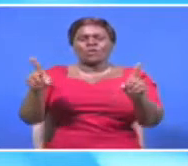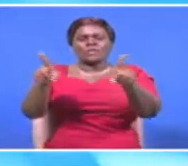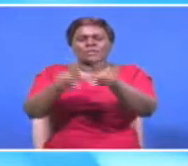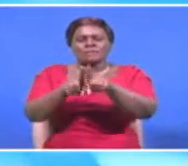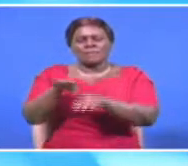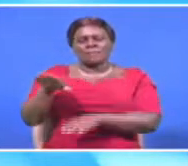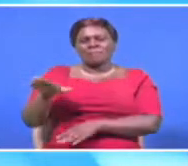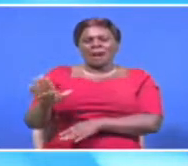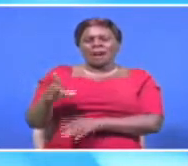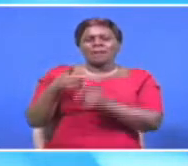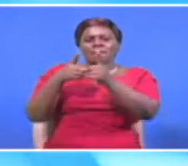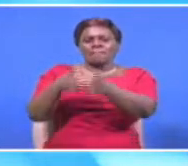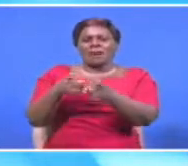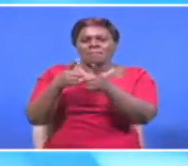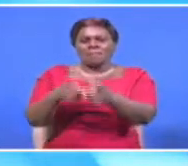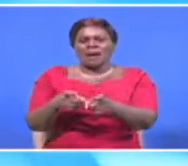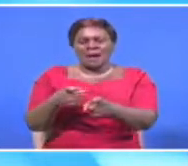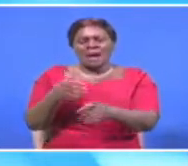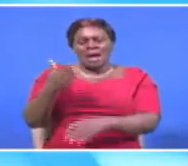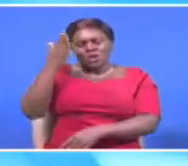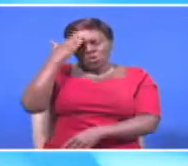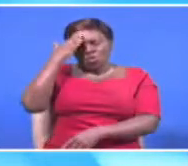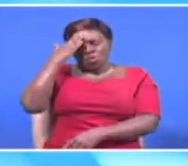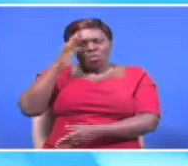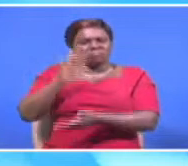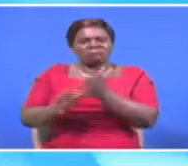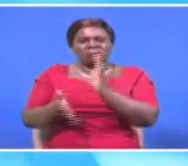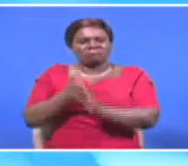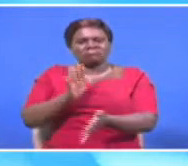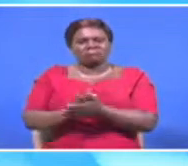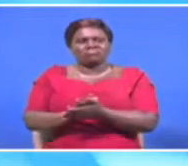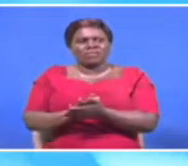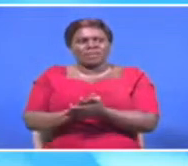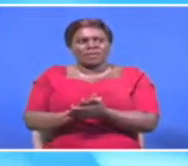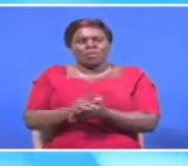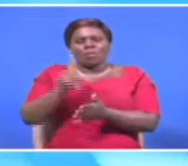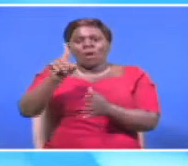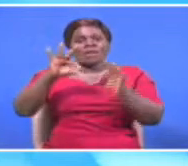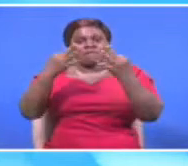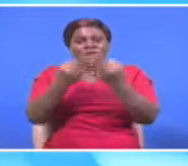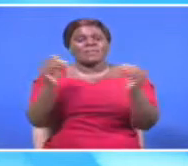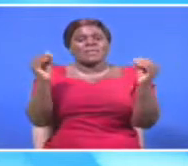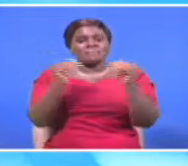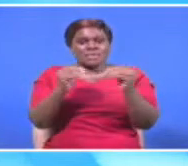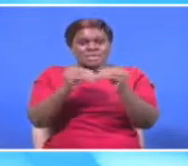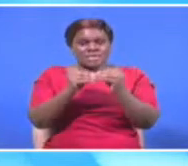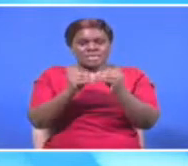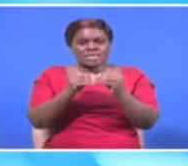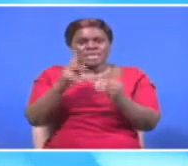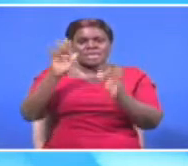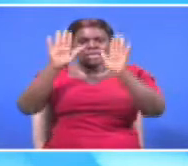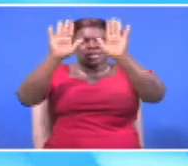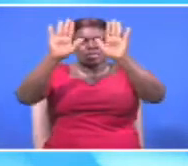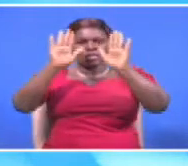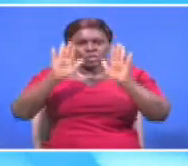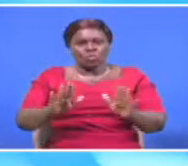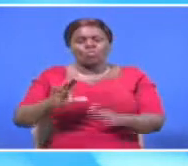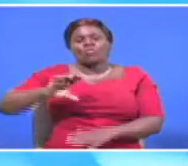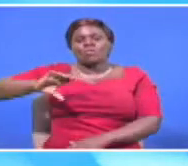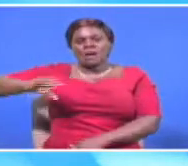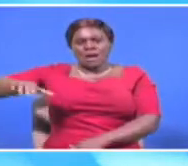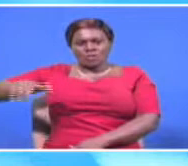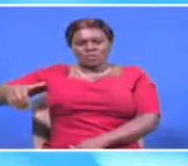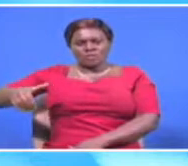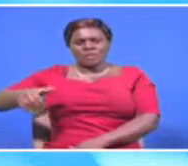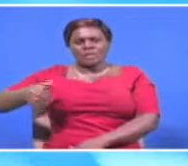he is accused of being ill-advised. Bramwell Bwire went to one family in Nyalenda Estate, that's in the county of Kisumu,